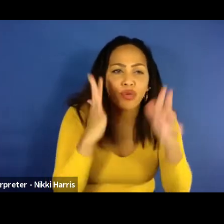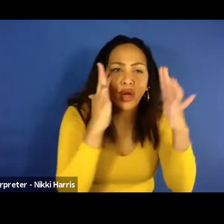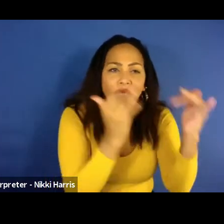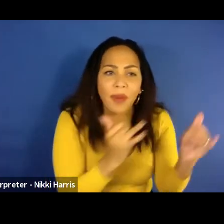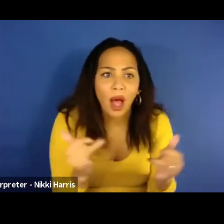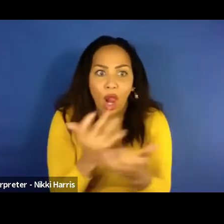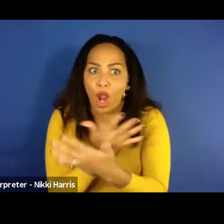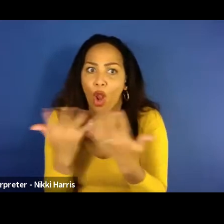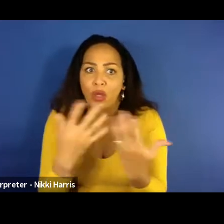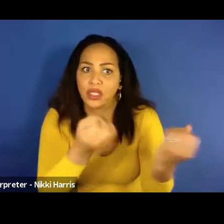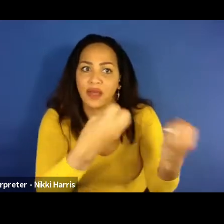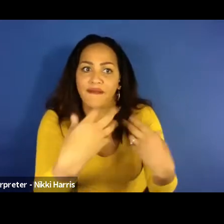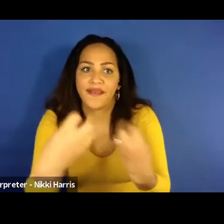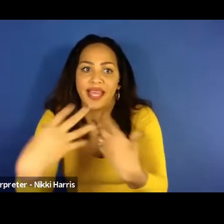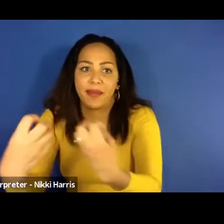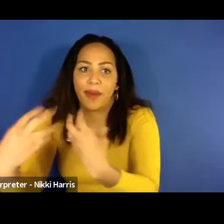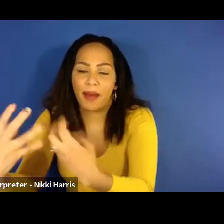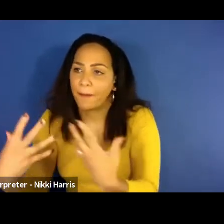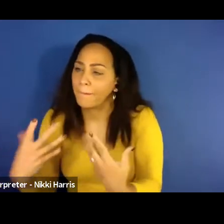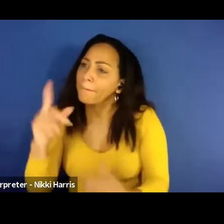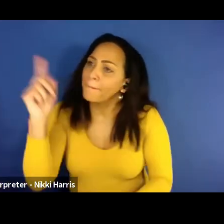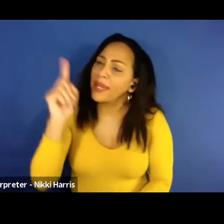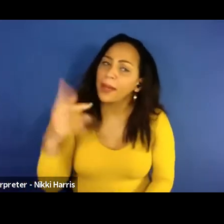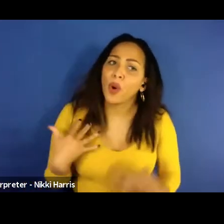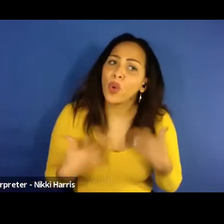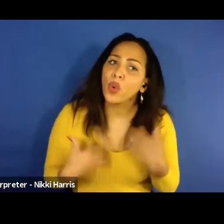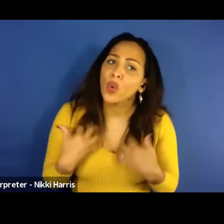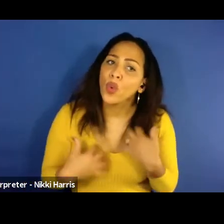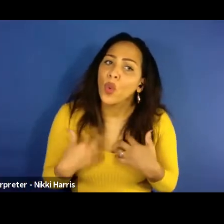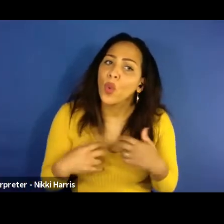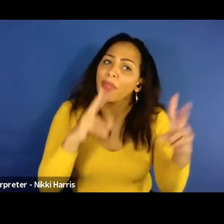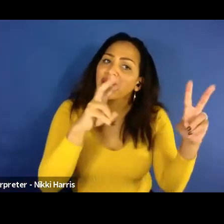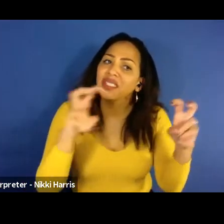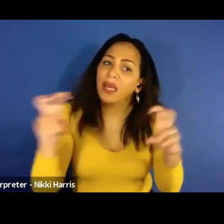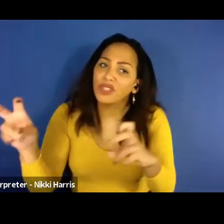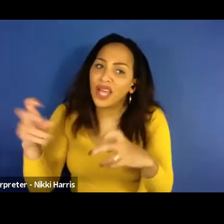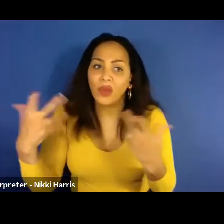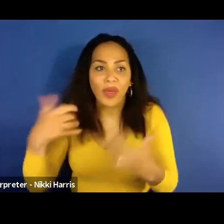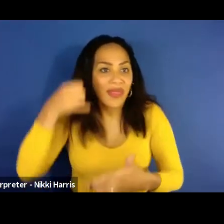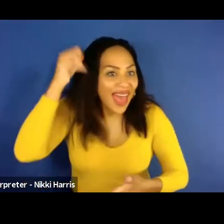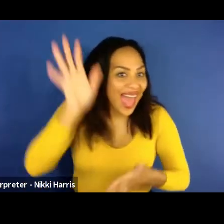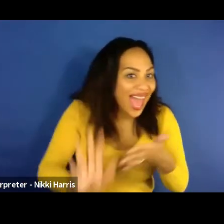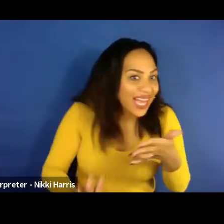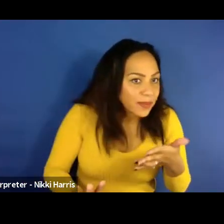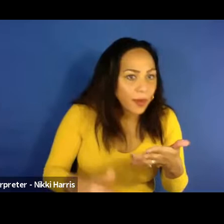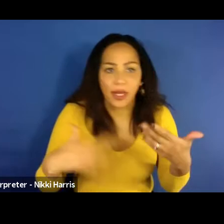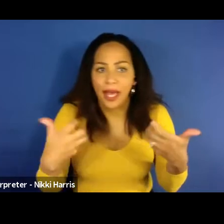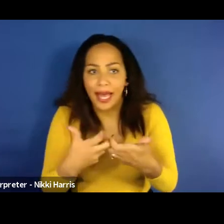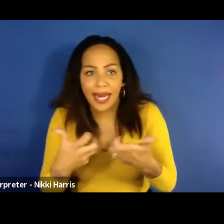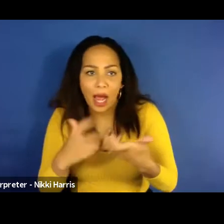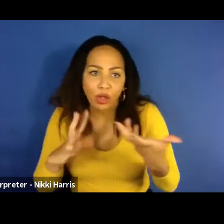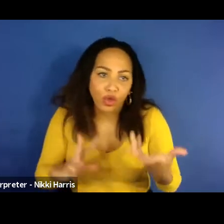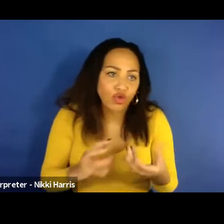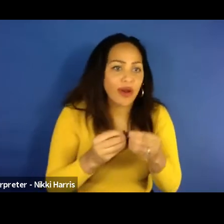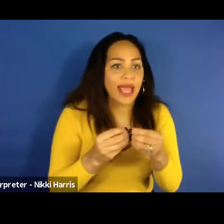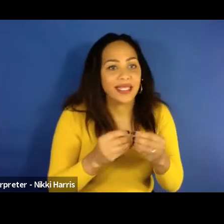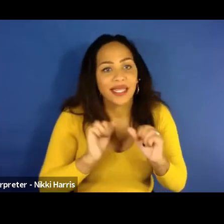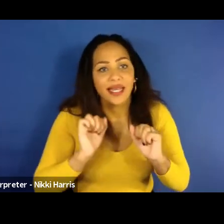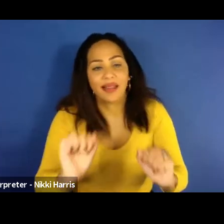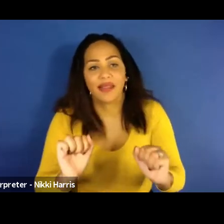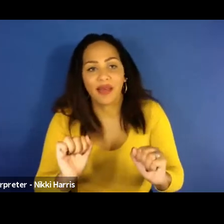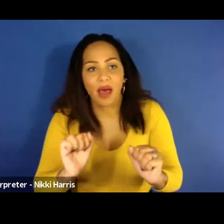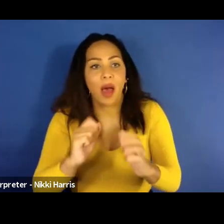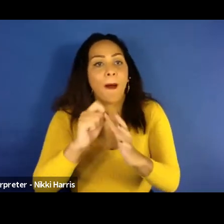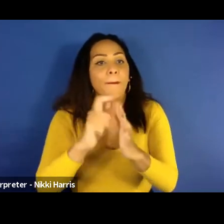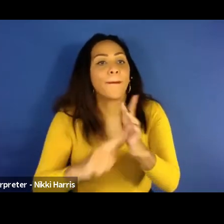how people resonate with the subject, with the expert that you're talking to, and also with how you're putting together the podcast. I think the podcast, that people